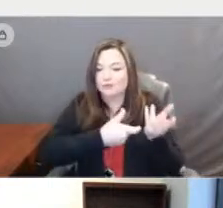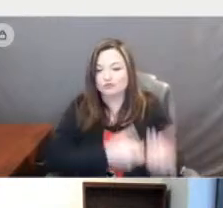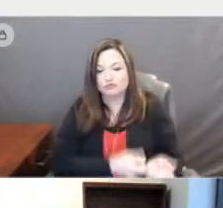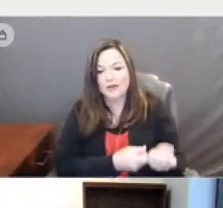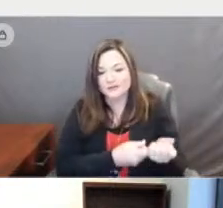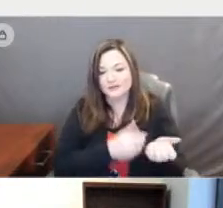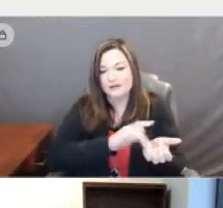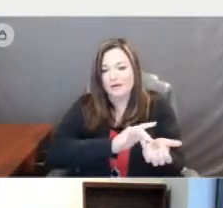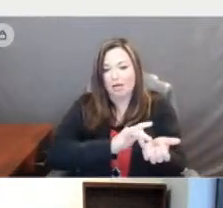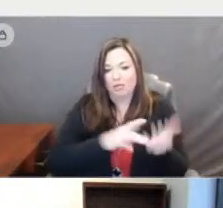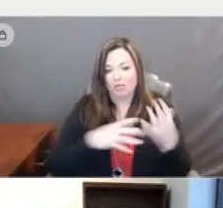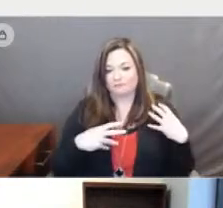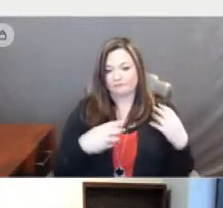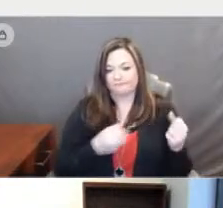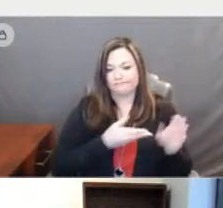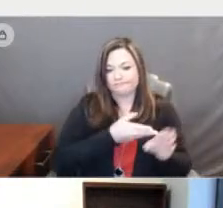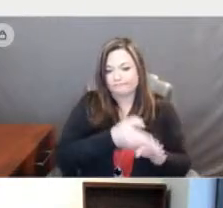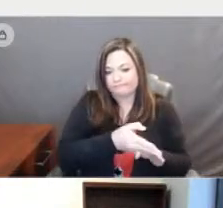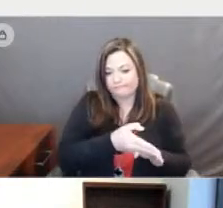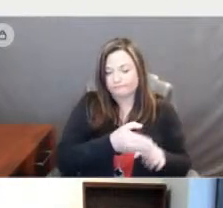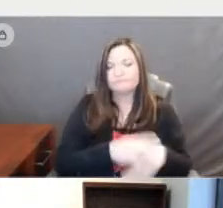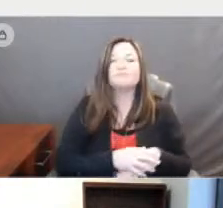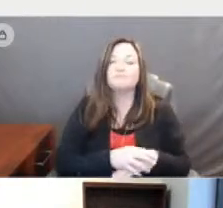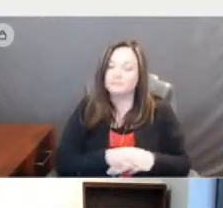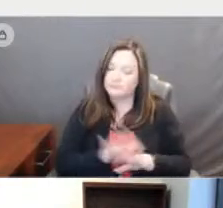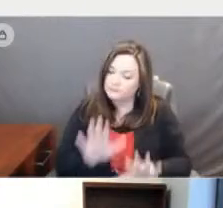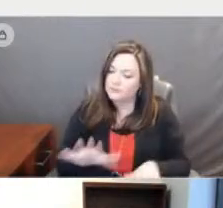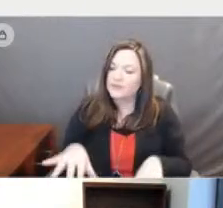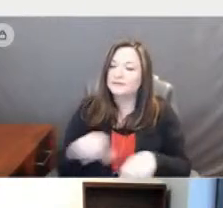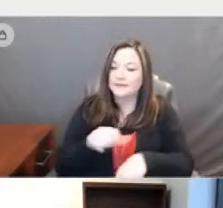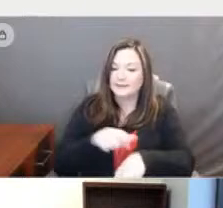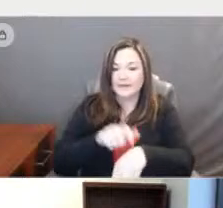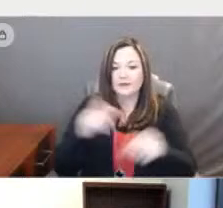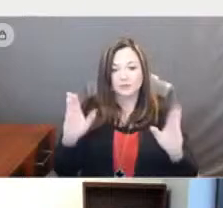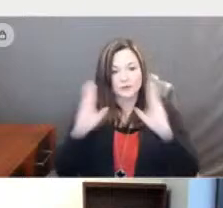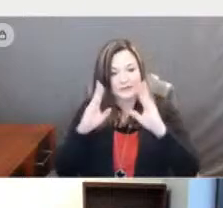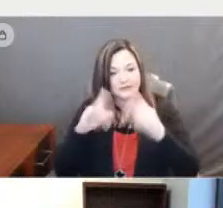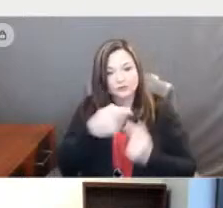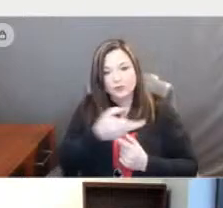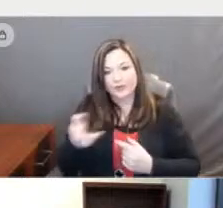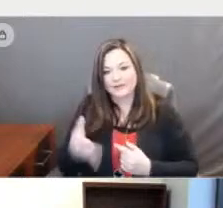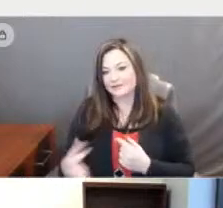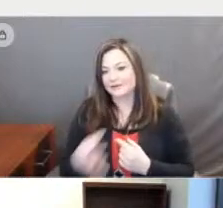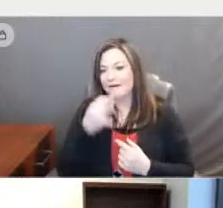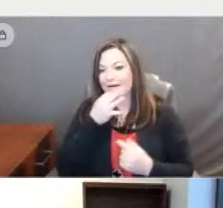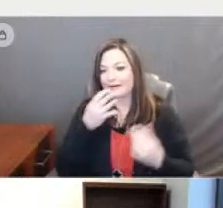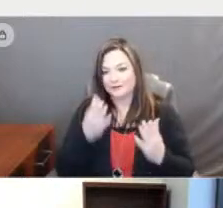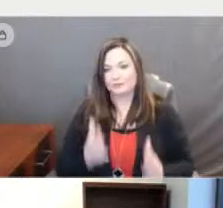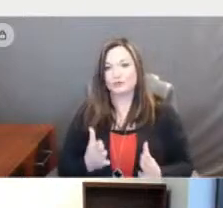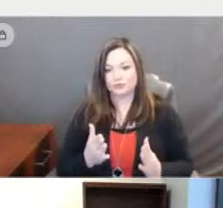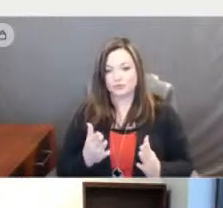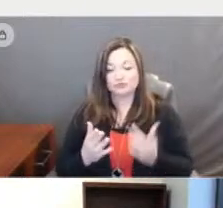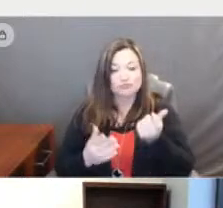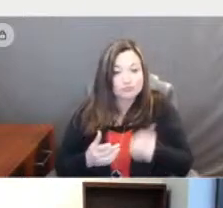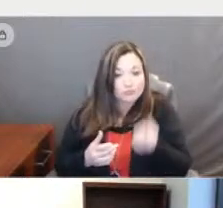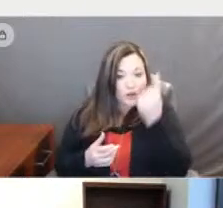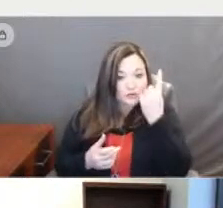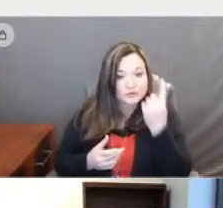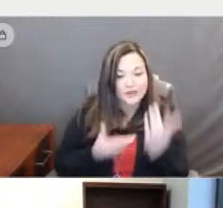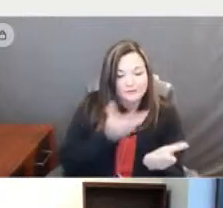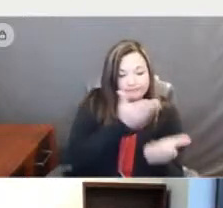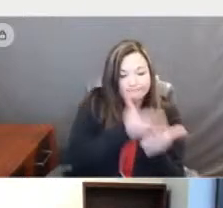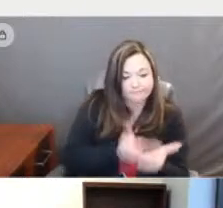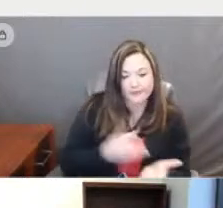Well, take this time to listen to these experts, to understand the data and the